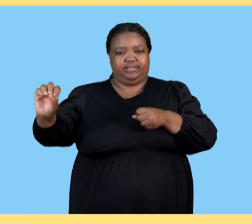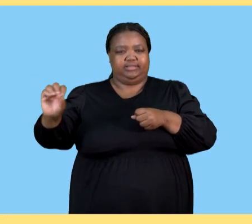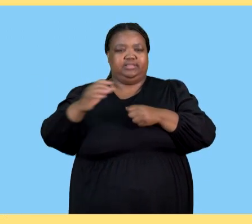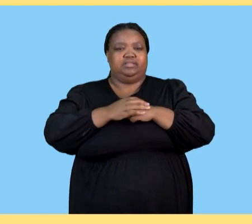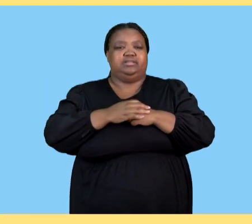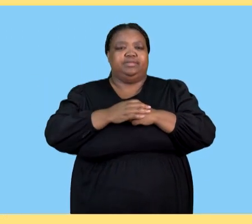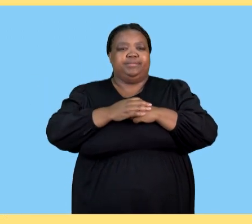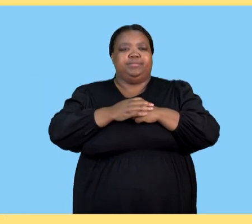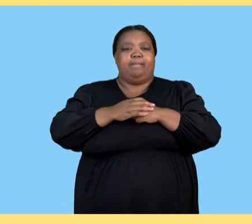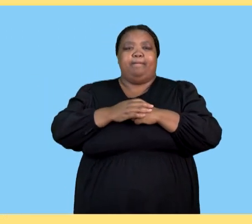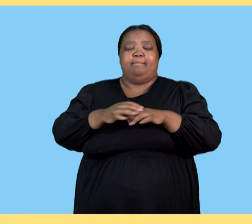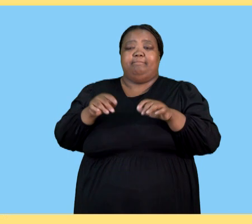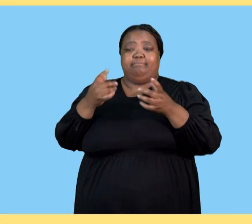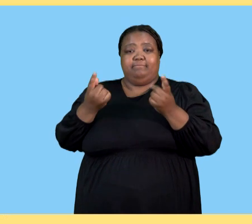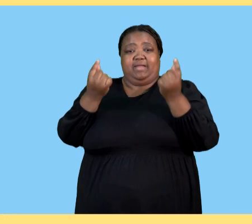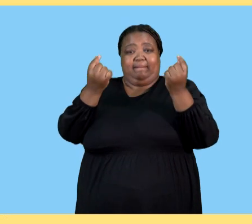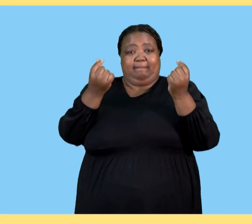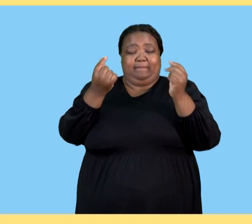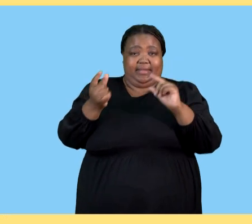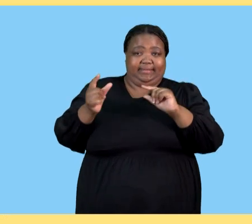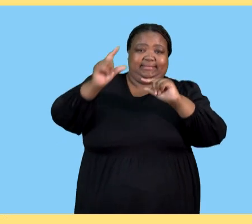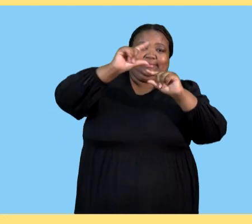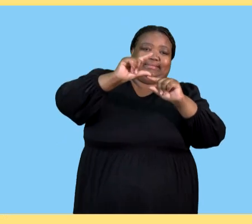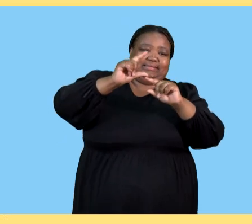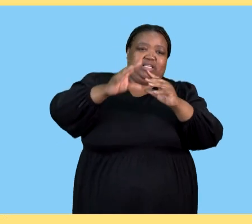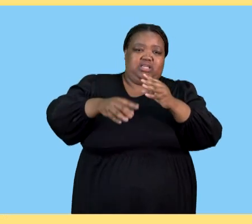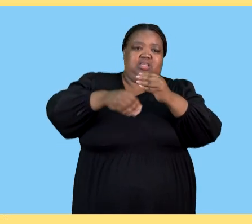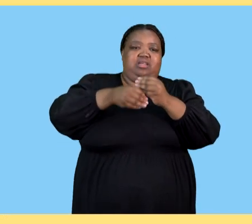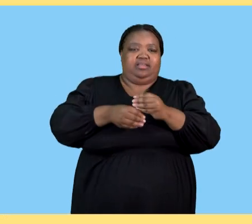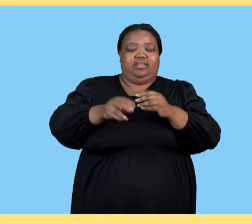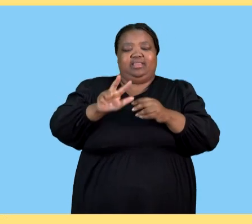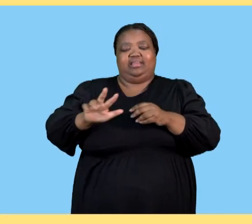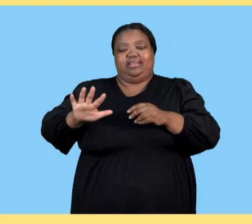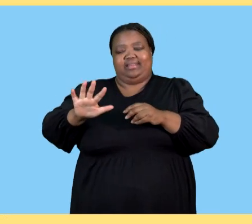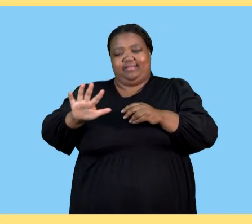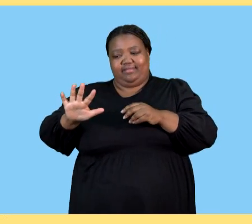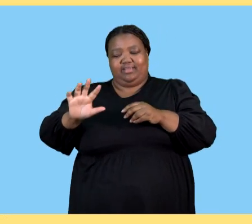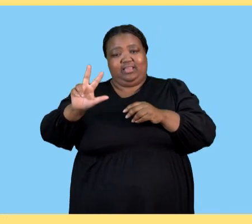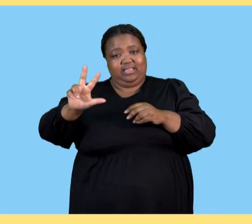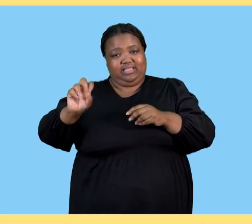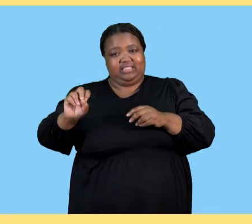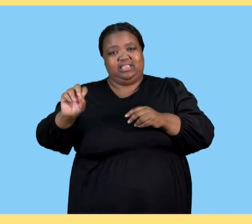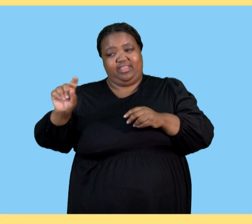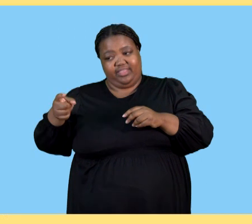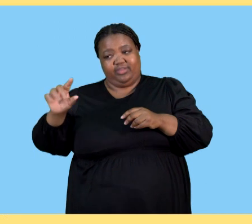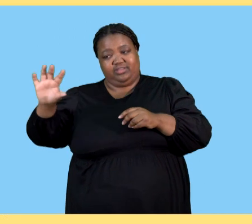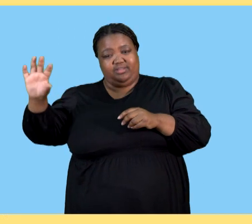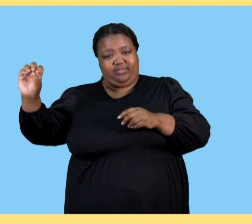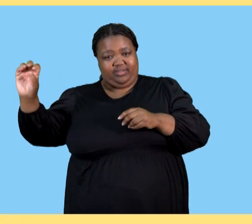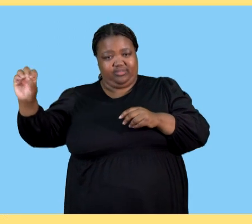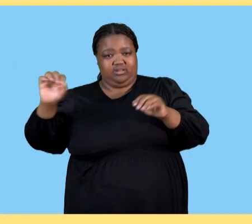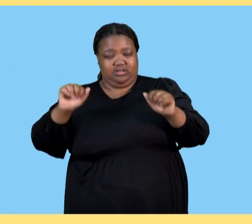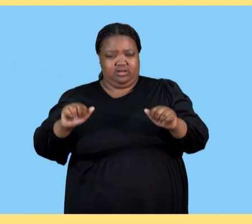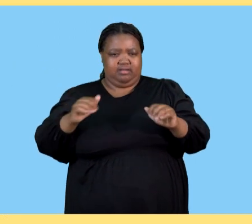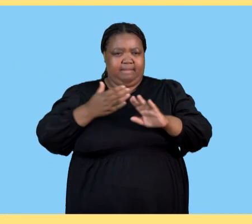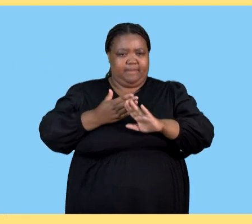1,036,470. There is an increase in capital of 80,500, which has been recorded already. So I want